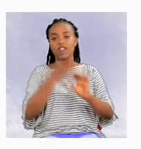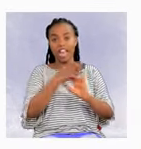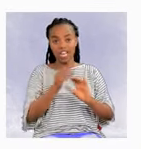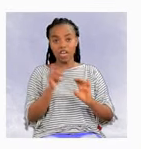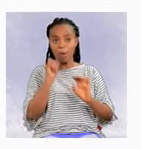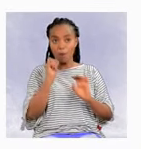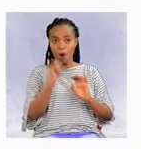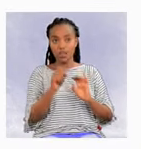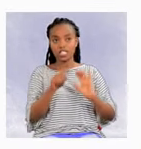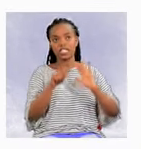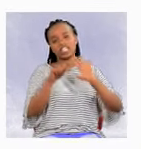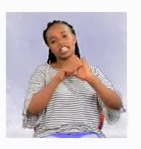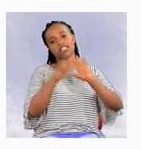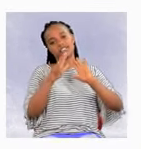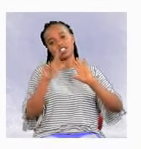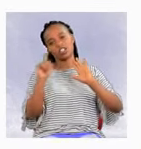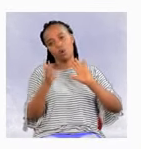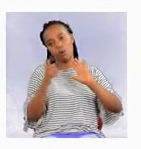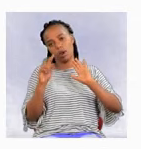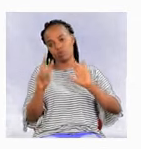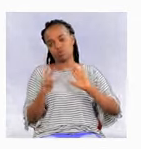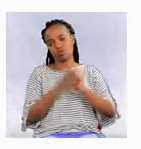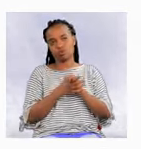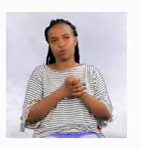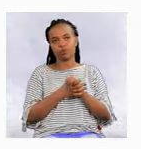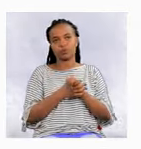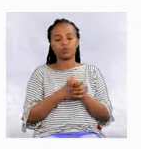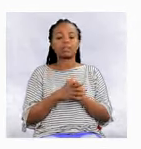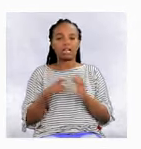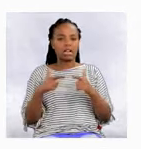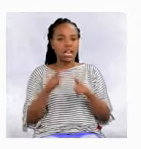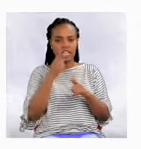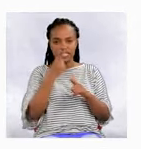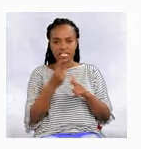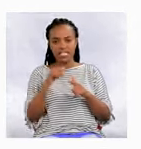3, 2. Let's see another example.